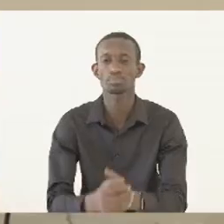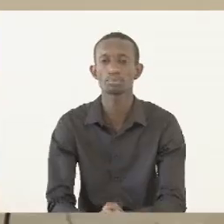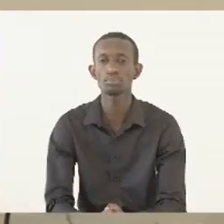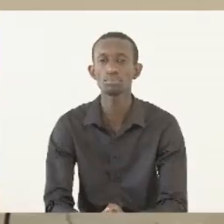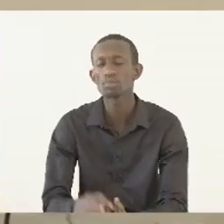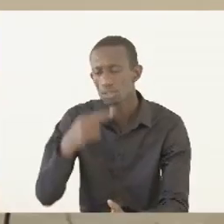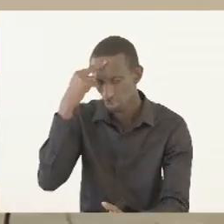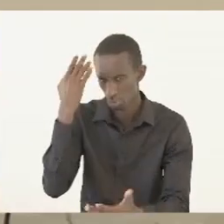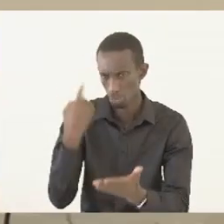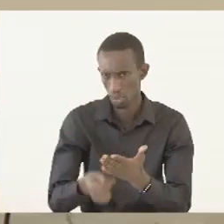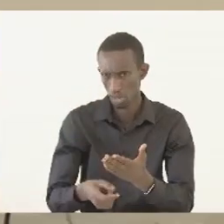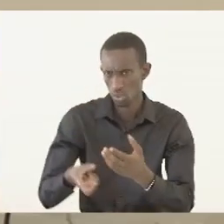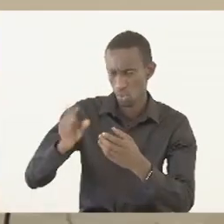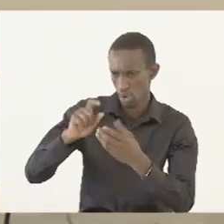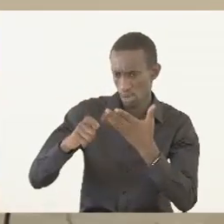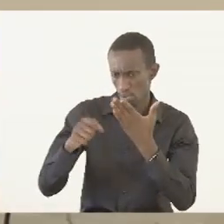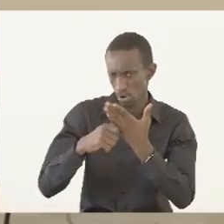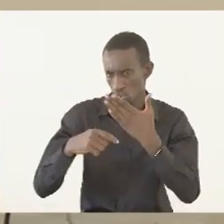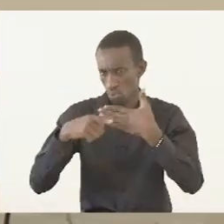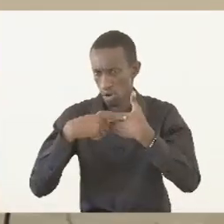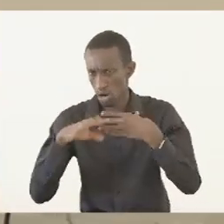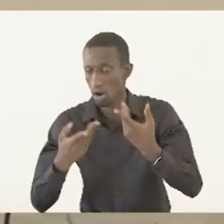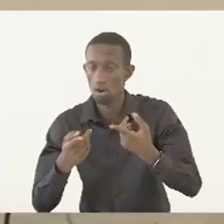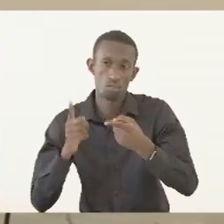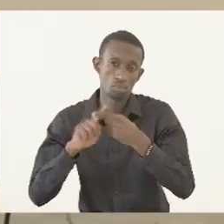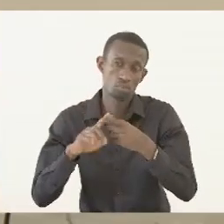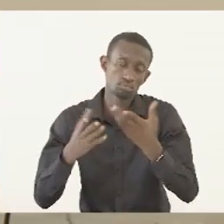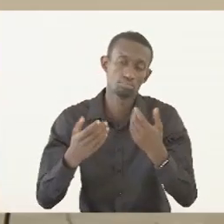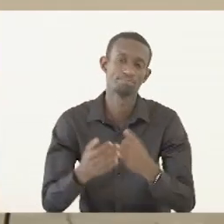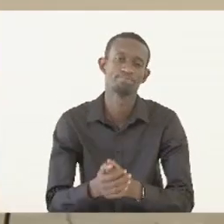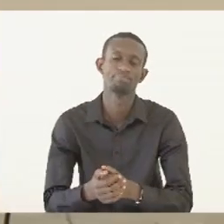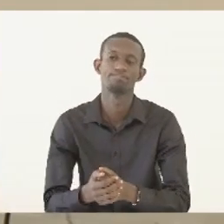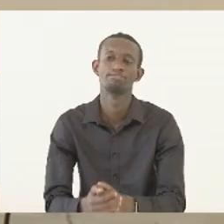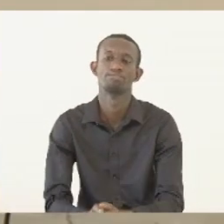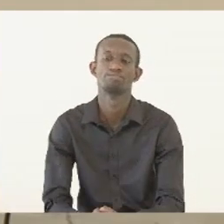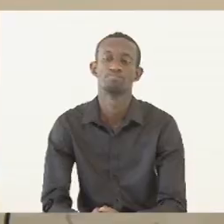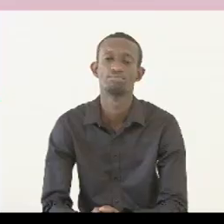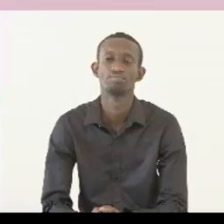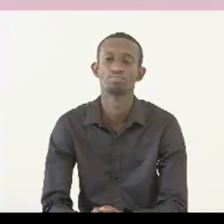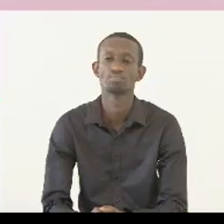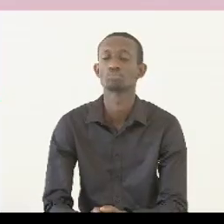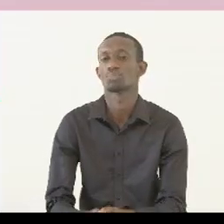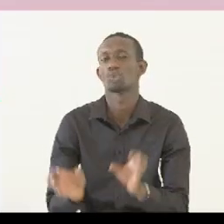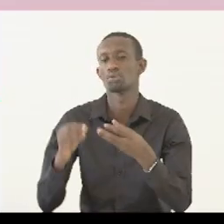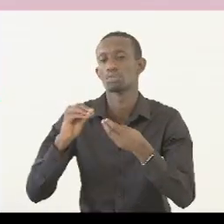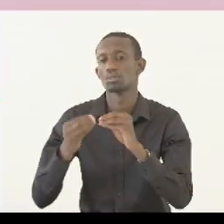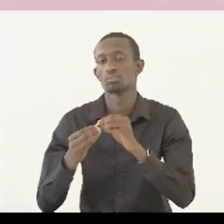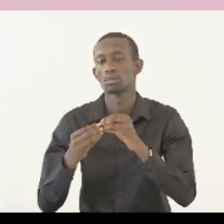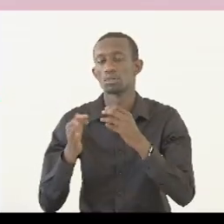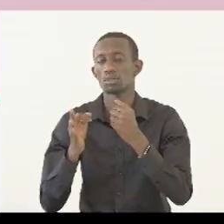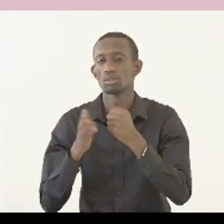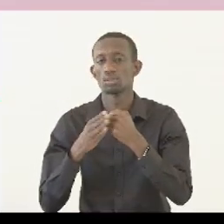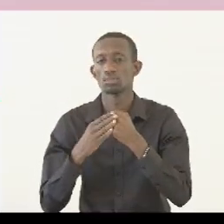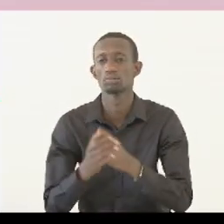the reason why we can use the plus and the negative in front of these valences. And for group number 8, we consider